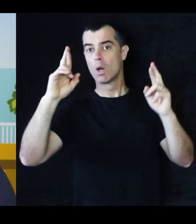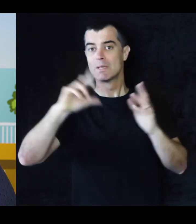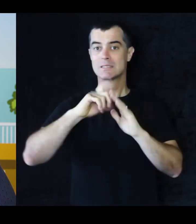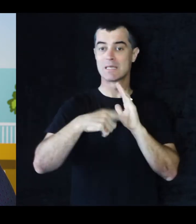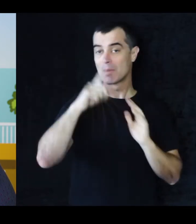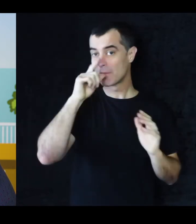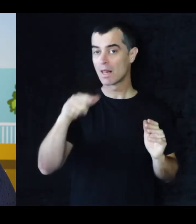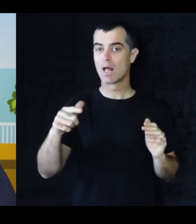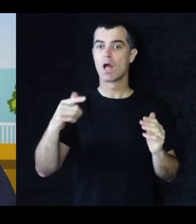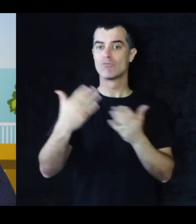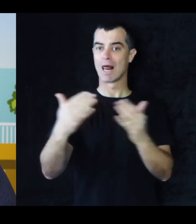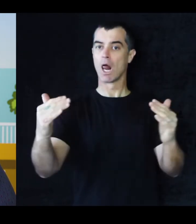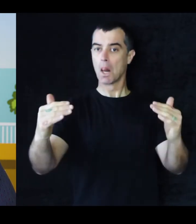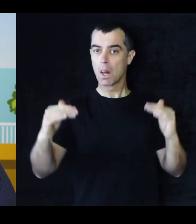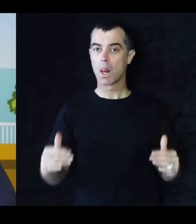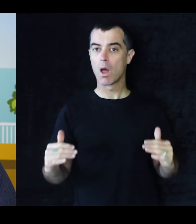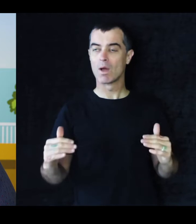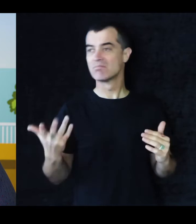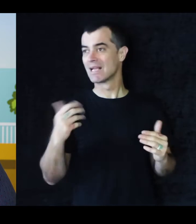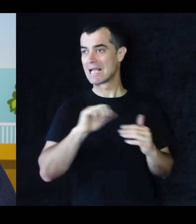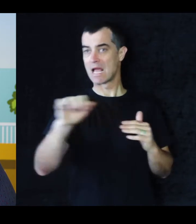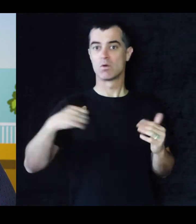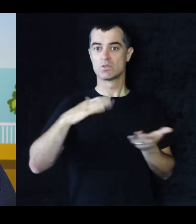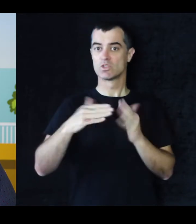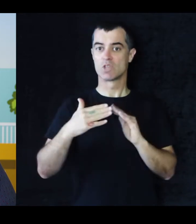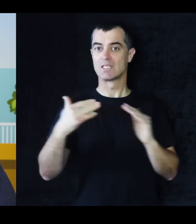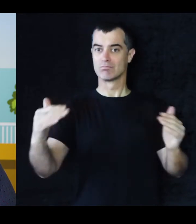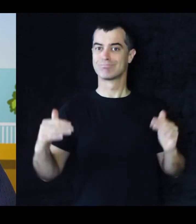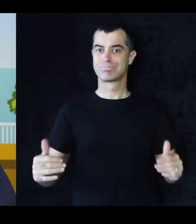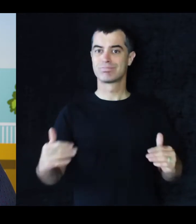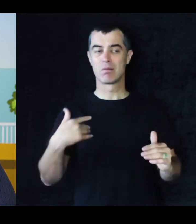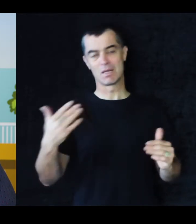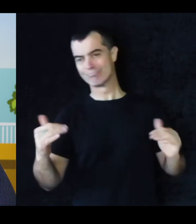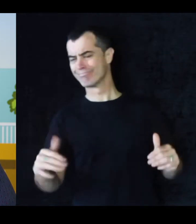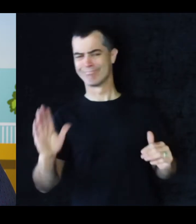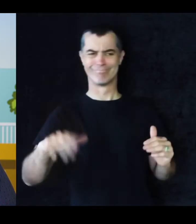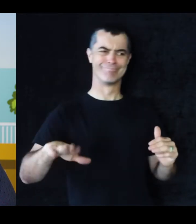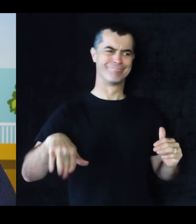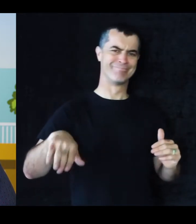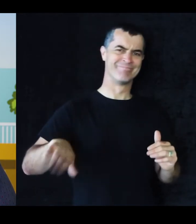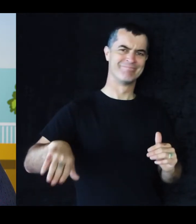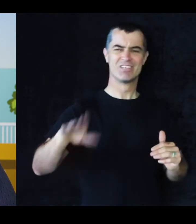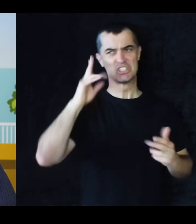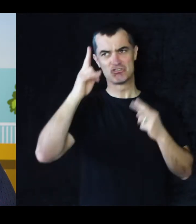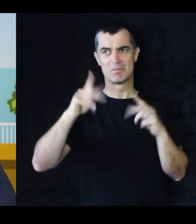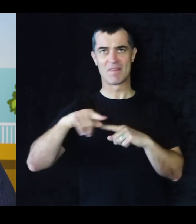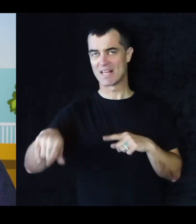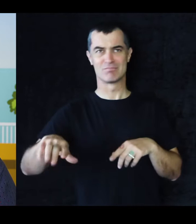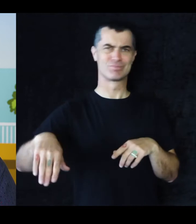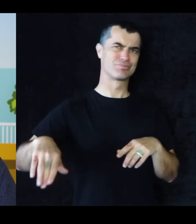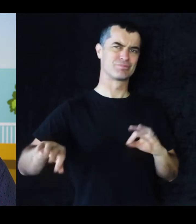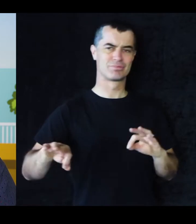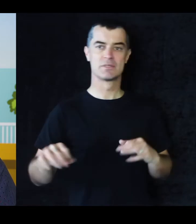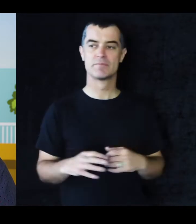and the dreams of disabled people are much, much lower as a society. Like we just don't expect them to have those dreams. We don't have